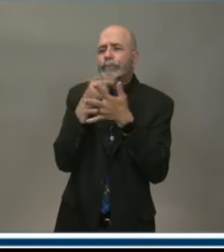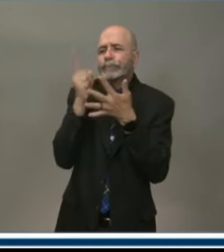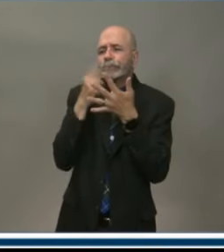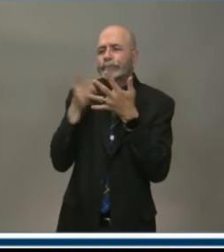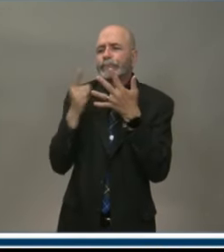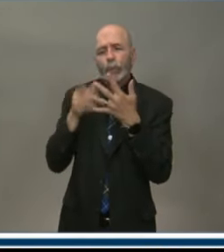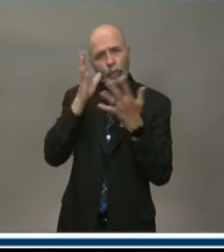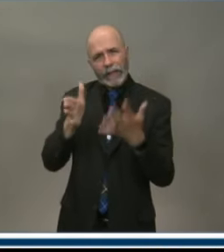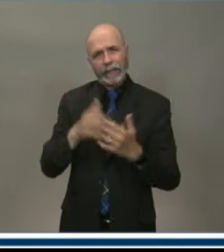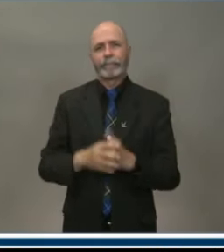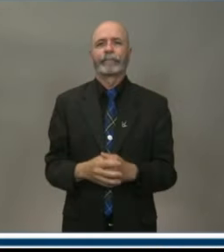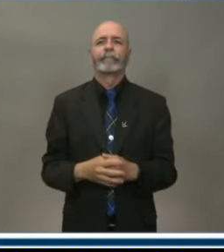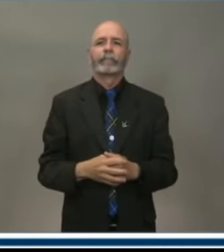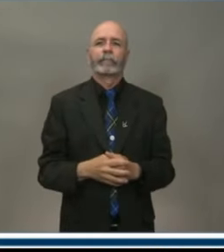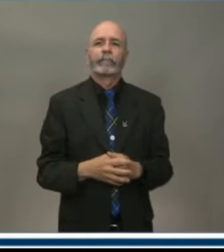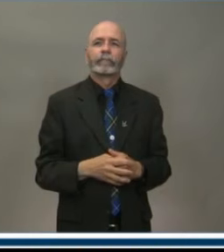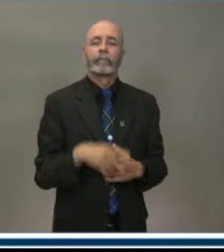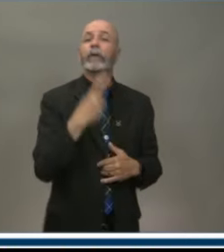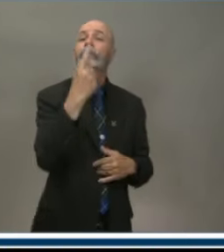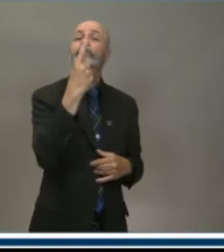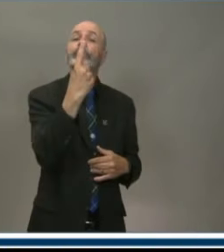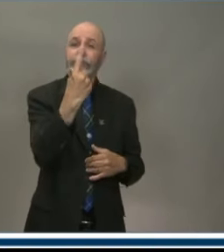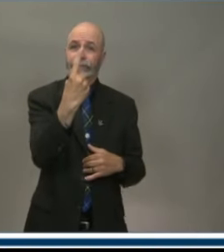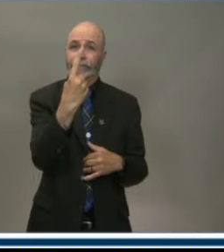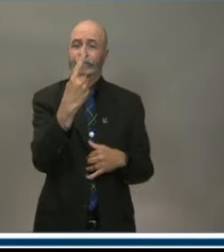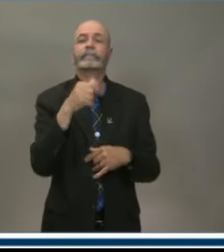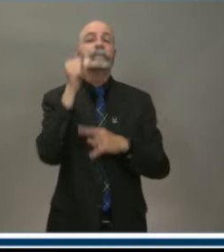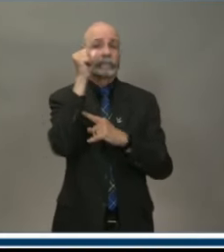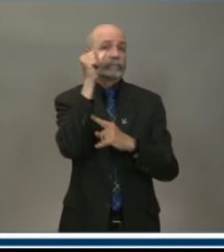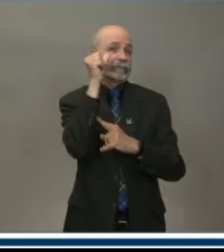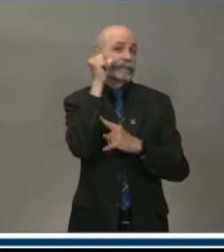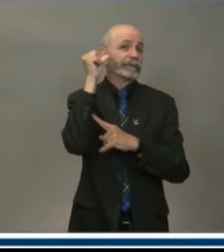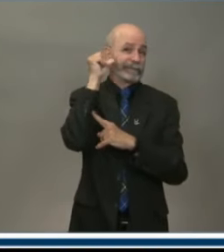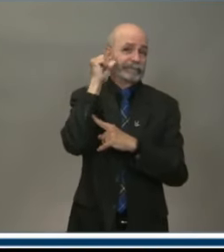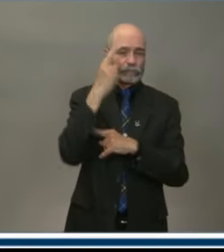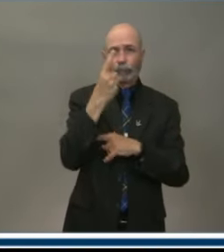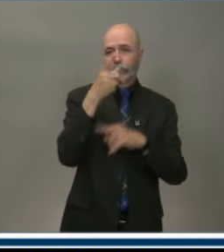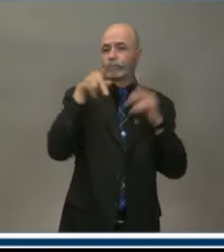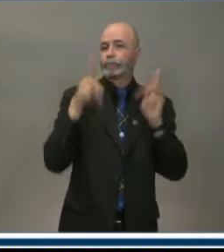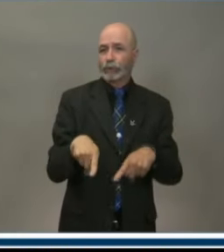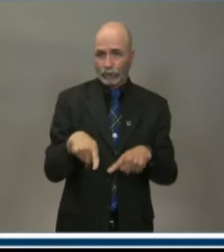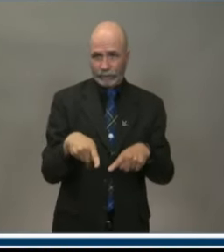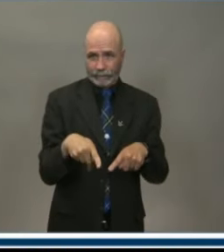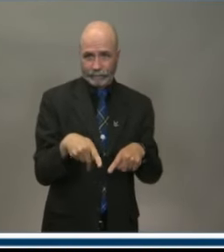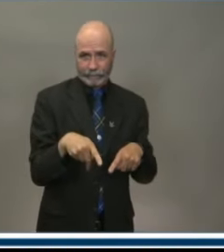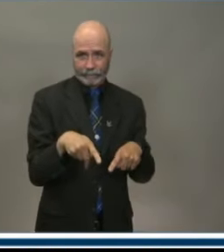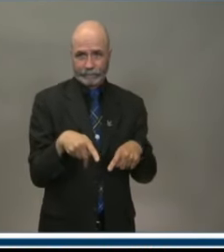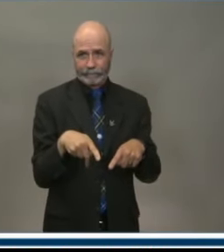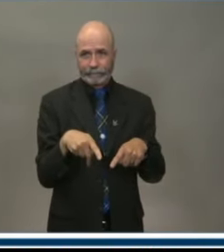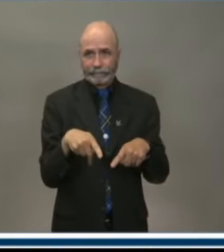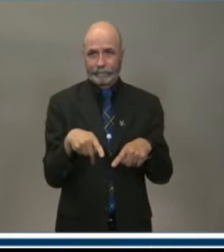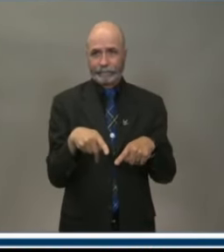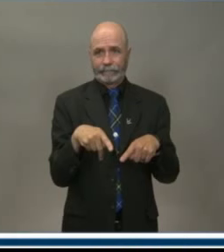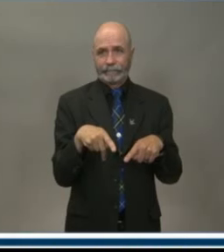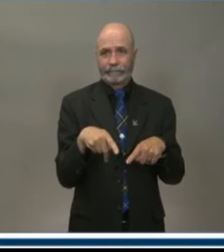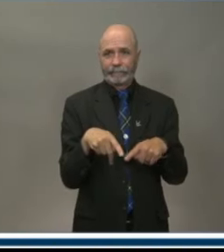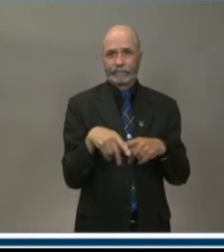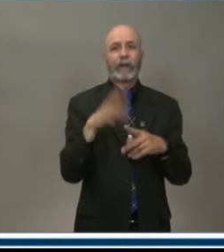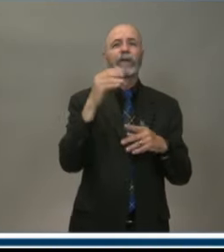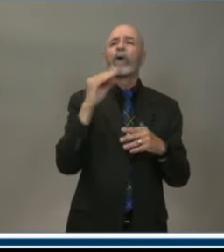of our cases reported yesterday was an individual who, in one of our homeless shelters here in